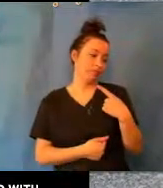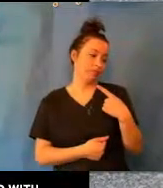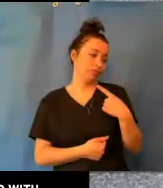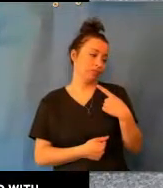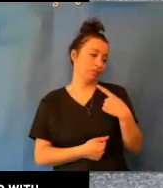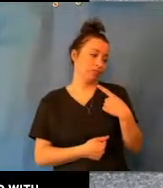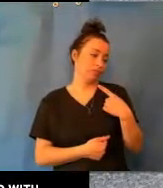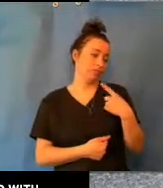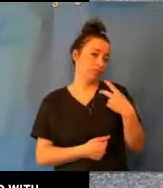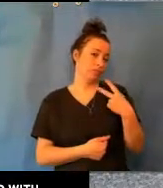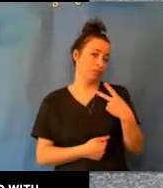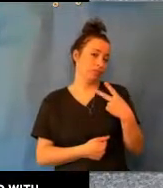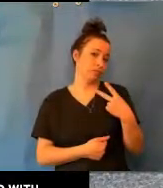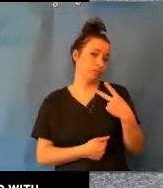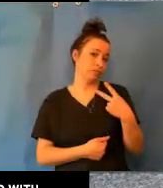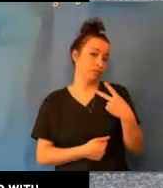2.